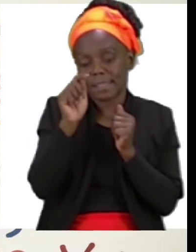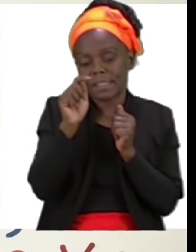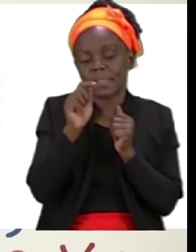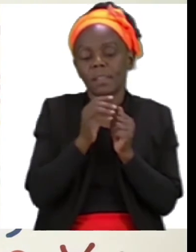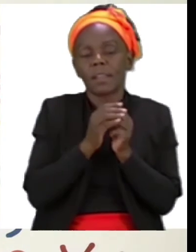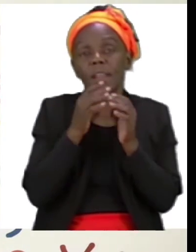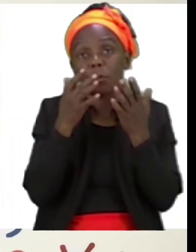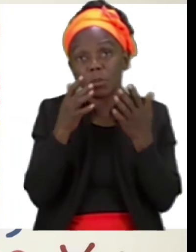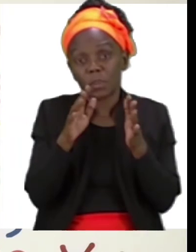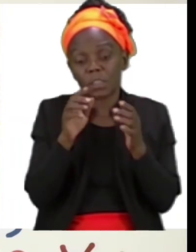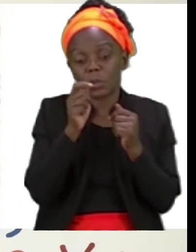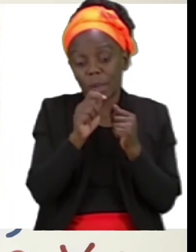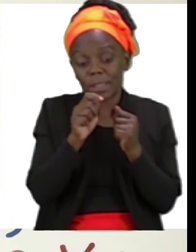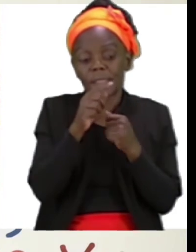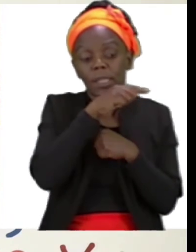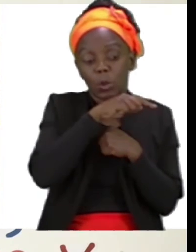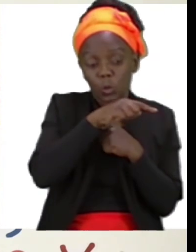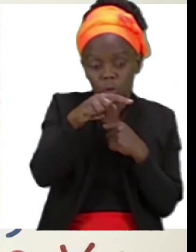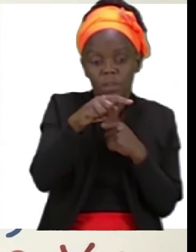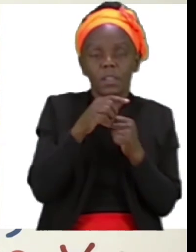out as you go along.